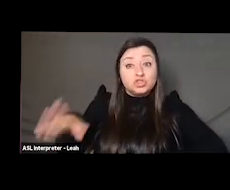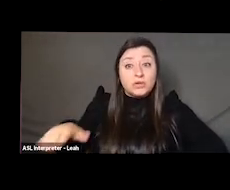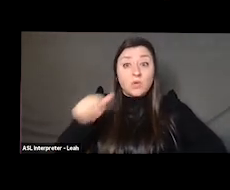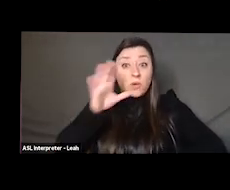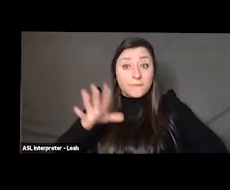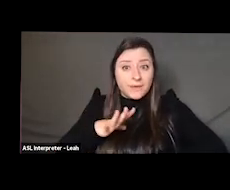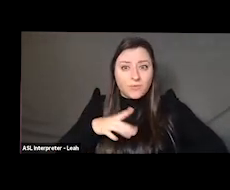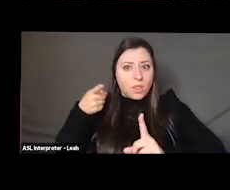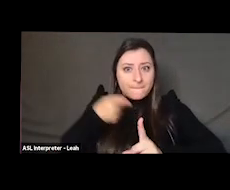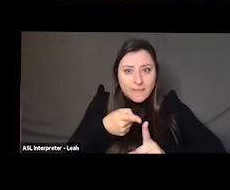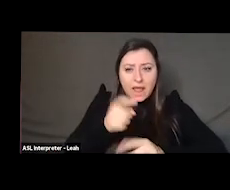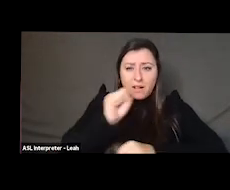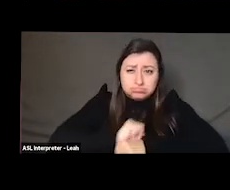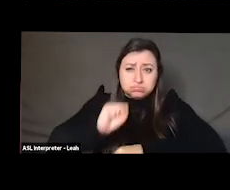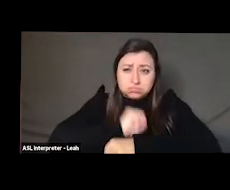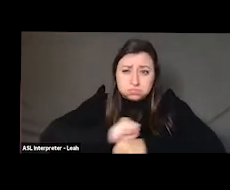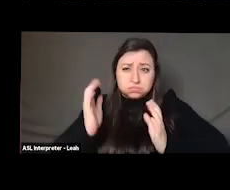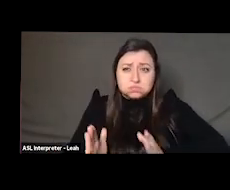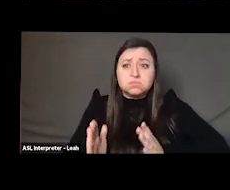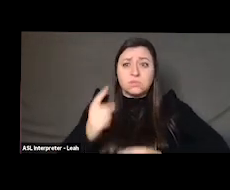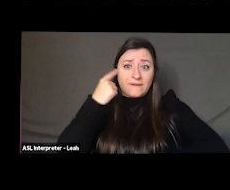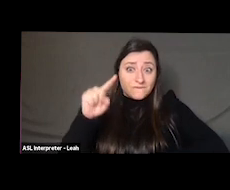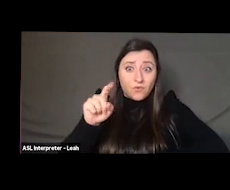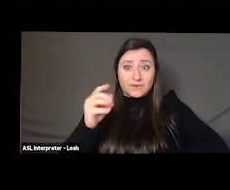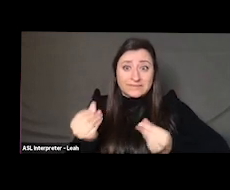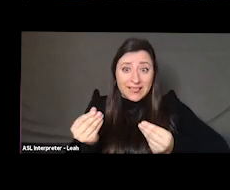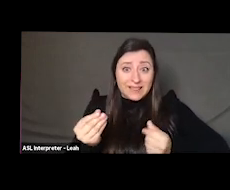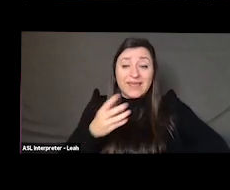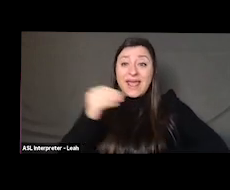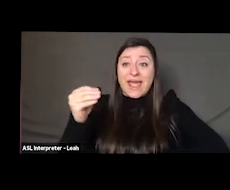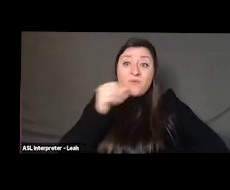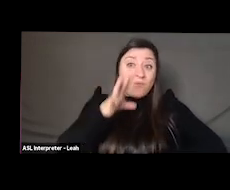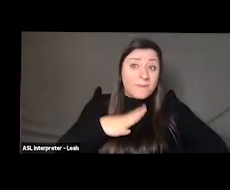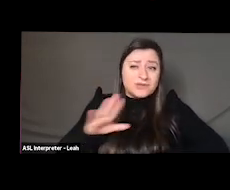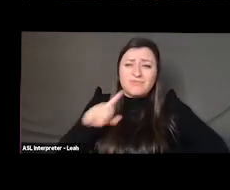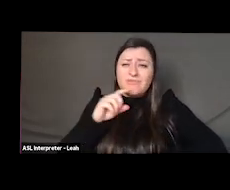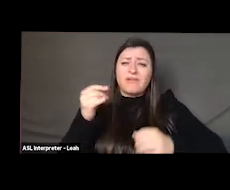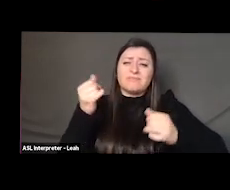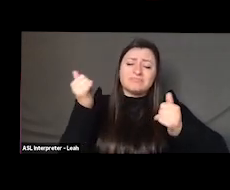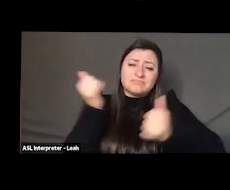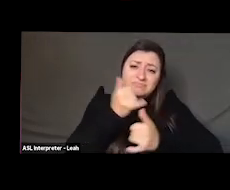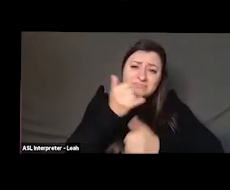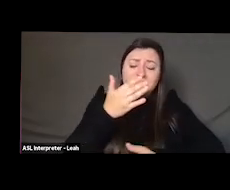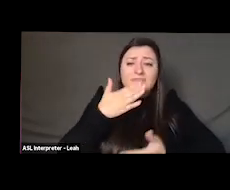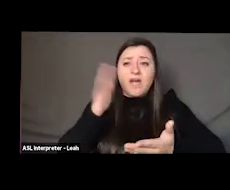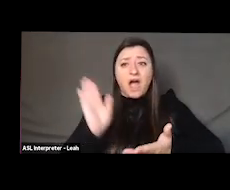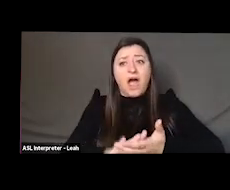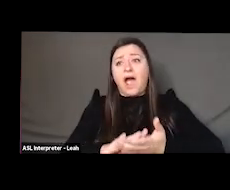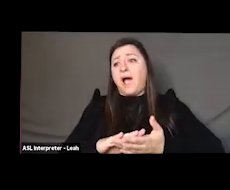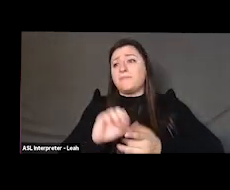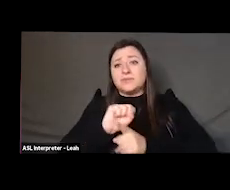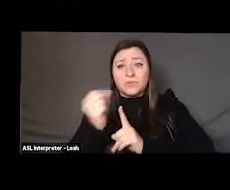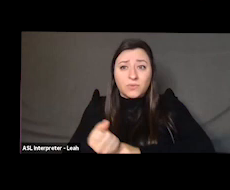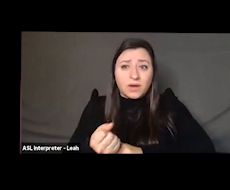were the main labor force behind the silk, and they worked in horrible conditions. They were paid